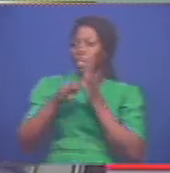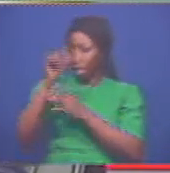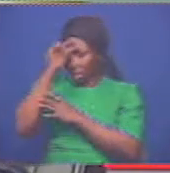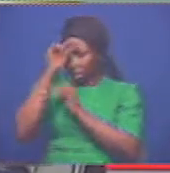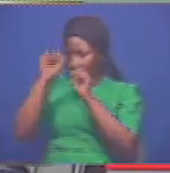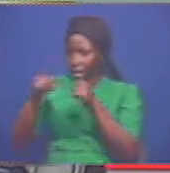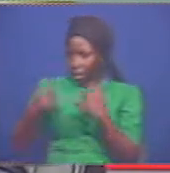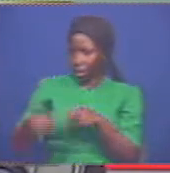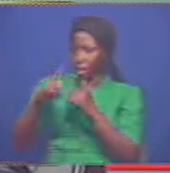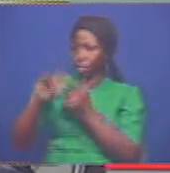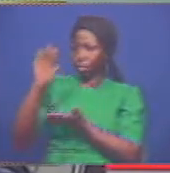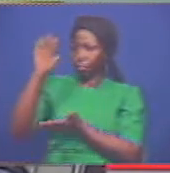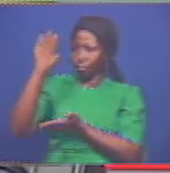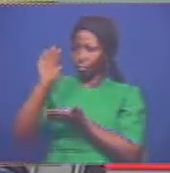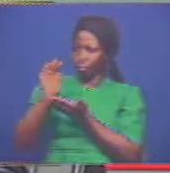down,